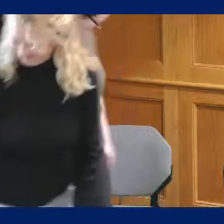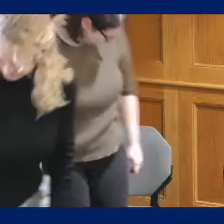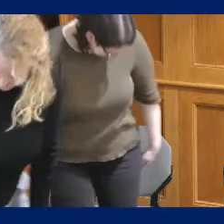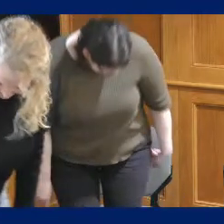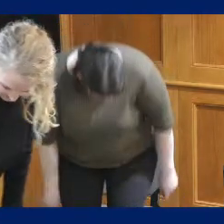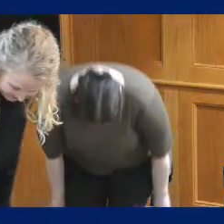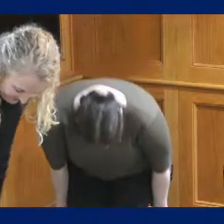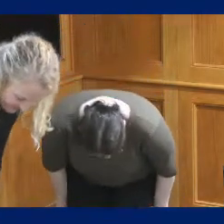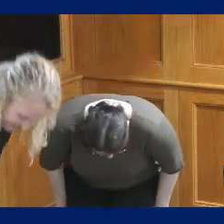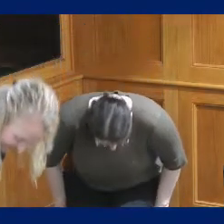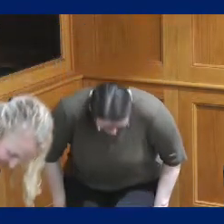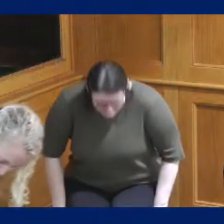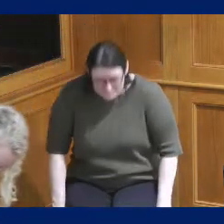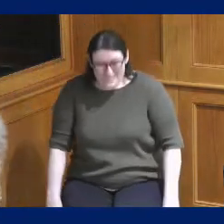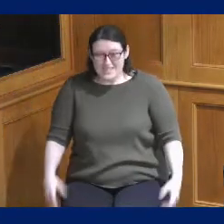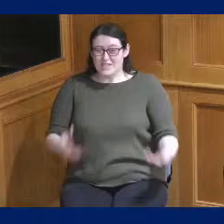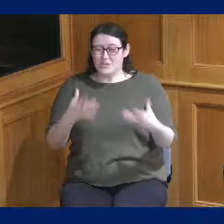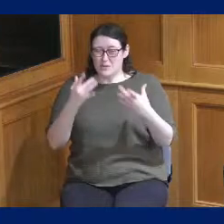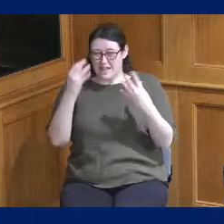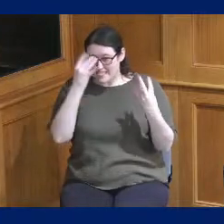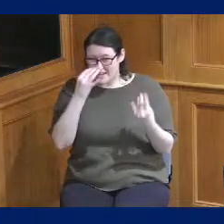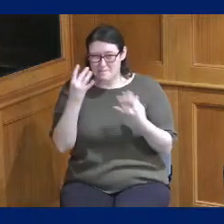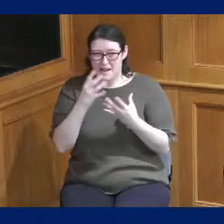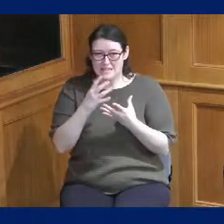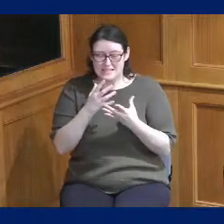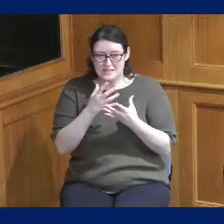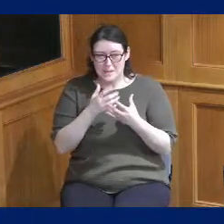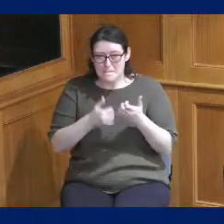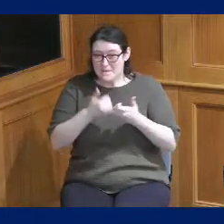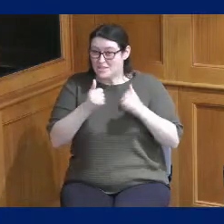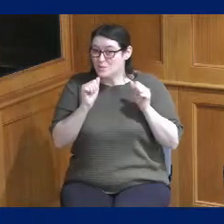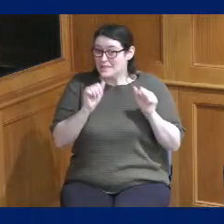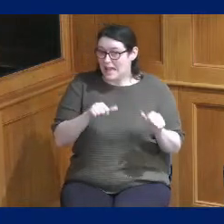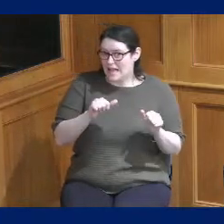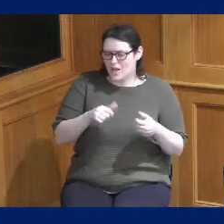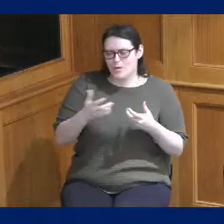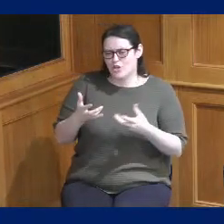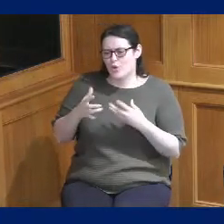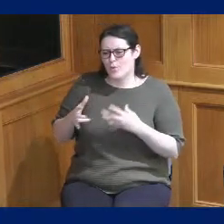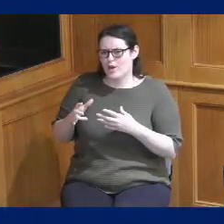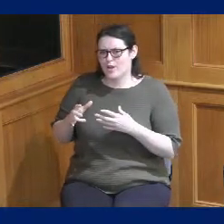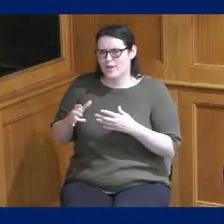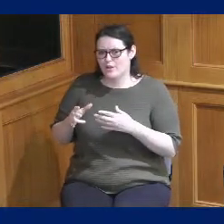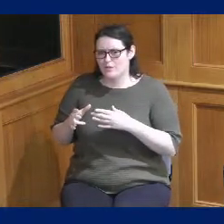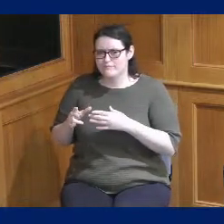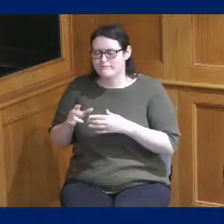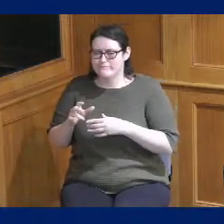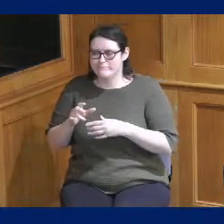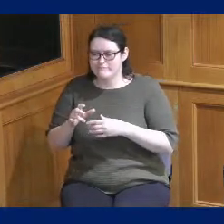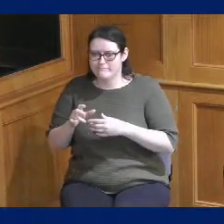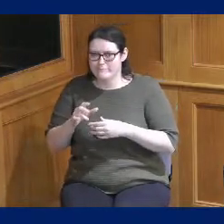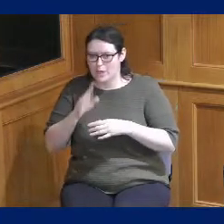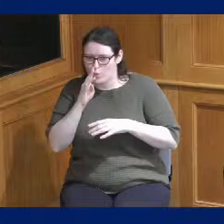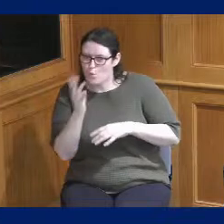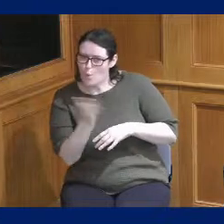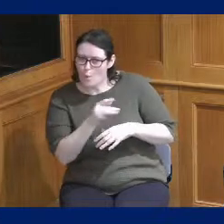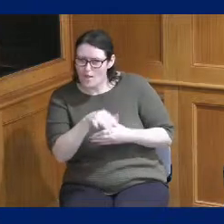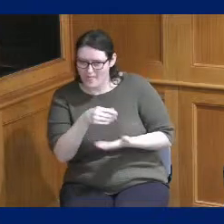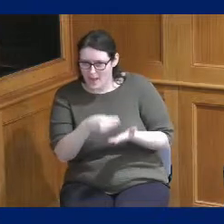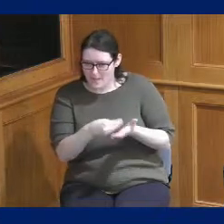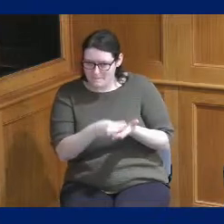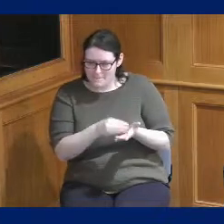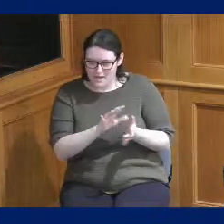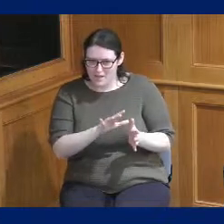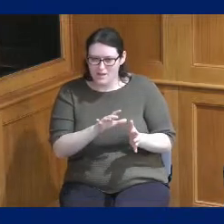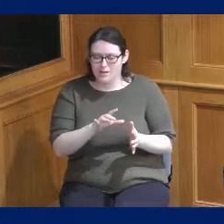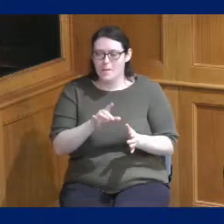we want to count as much as we can, because we don't want to pull money needlessly from operations. At the same time, we don't want to count too much and be in a